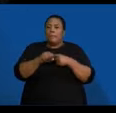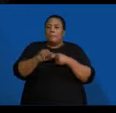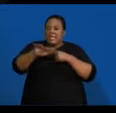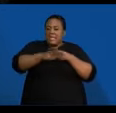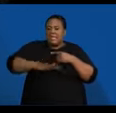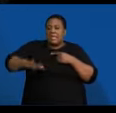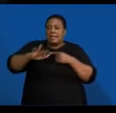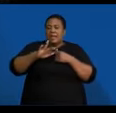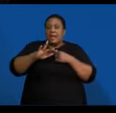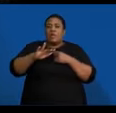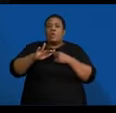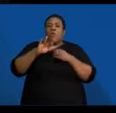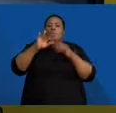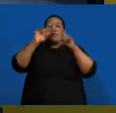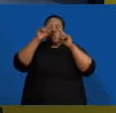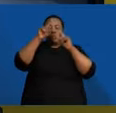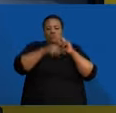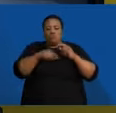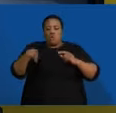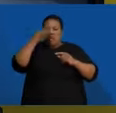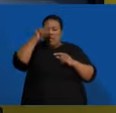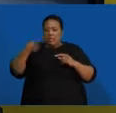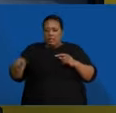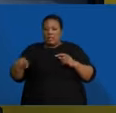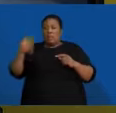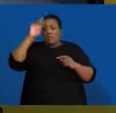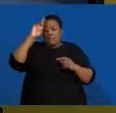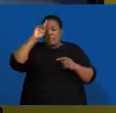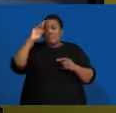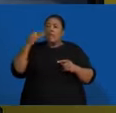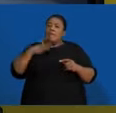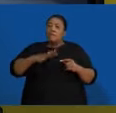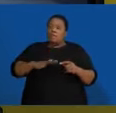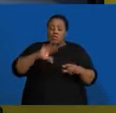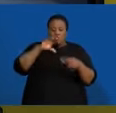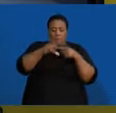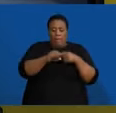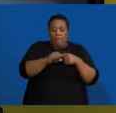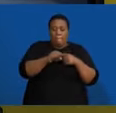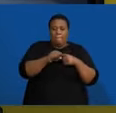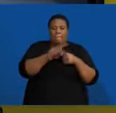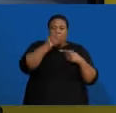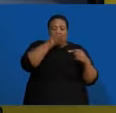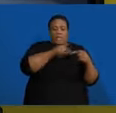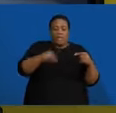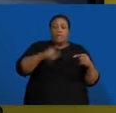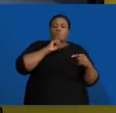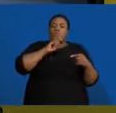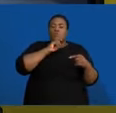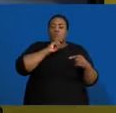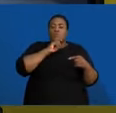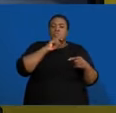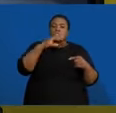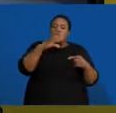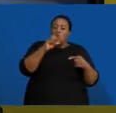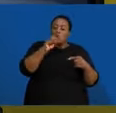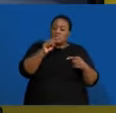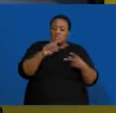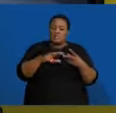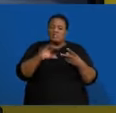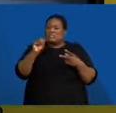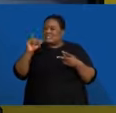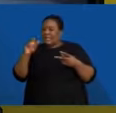of a triangle. So remember, if you want to find angles, you can use either your sine rule or your cosine rule, depending